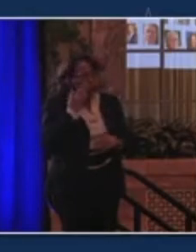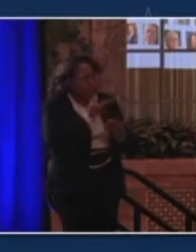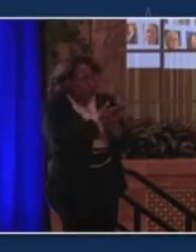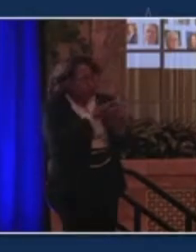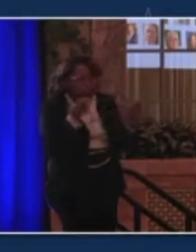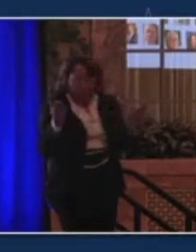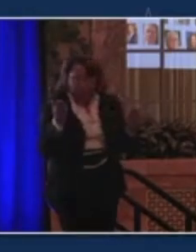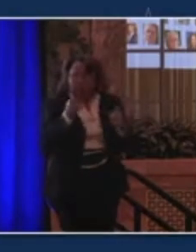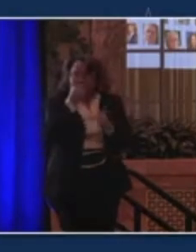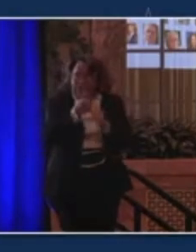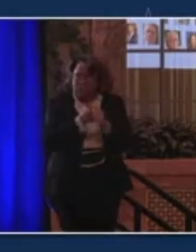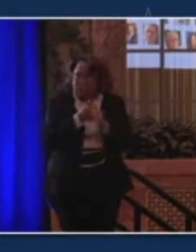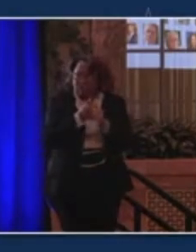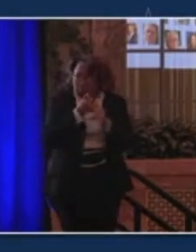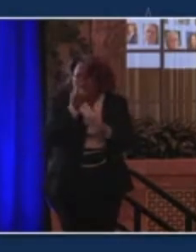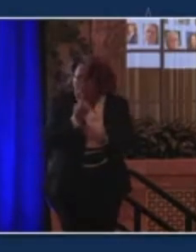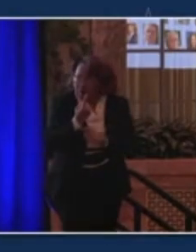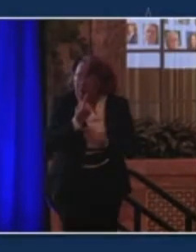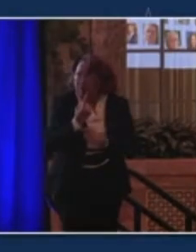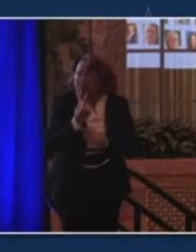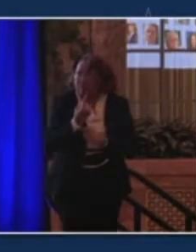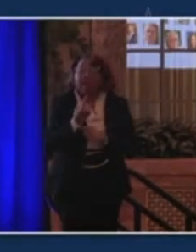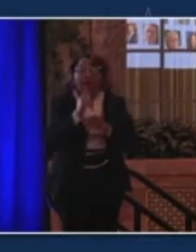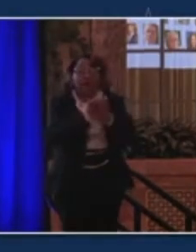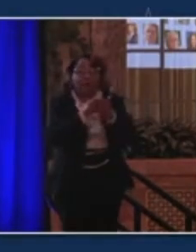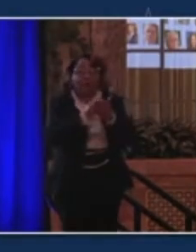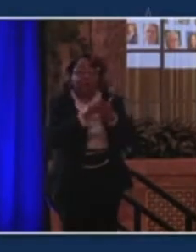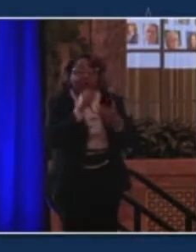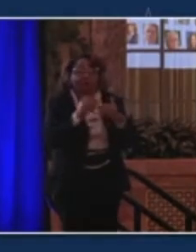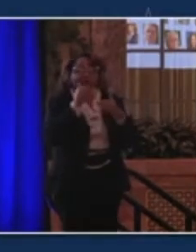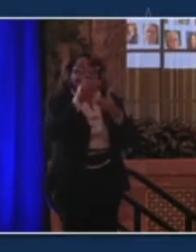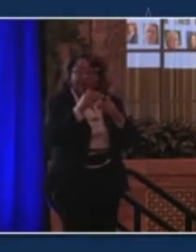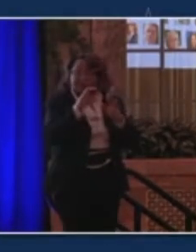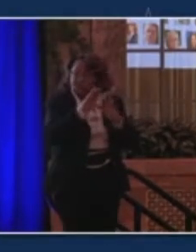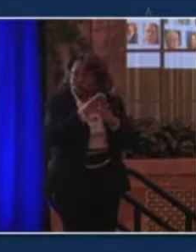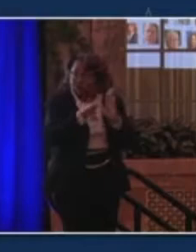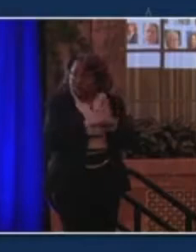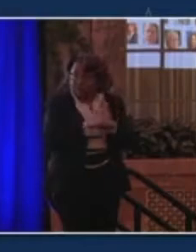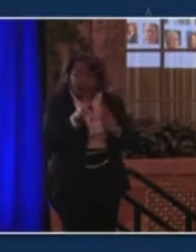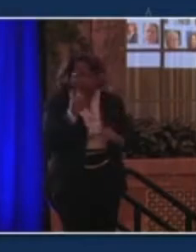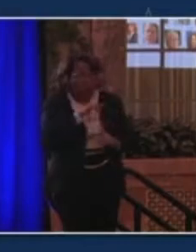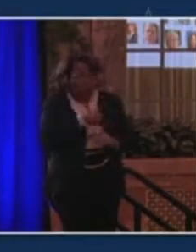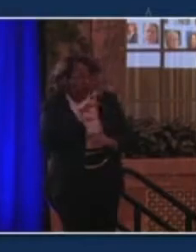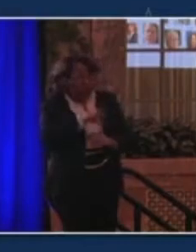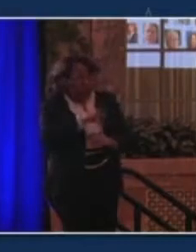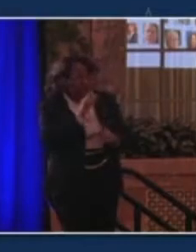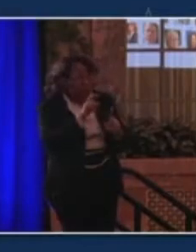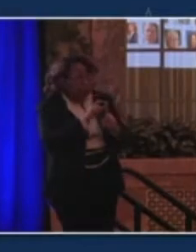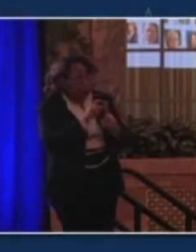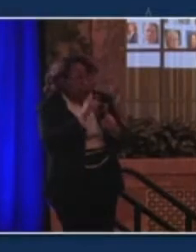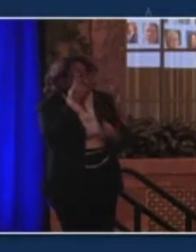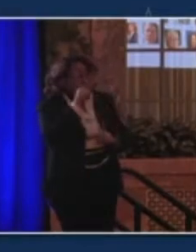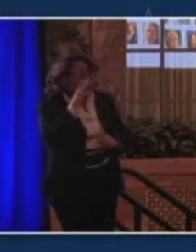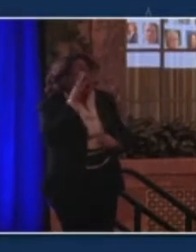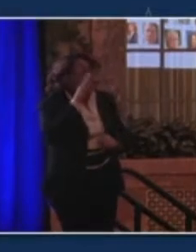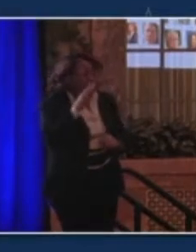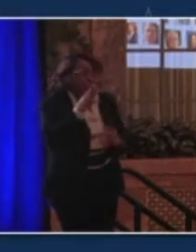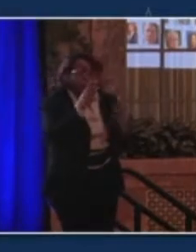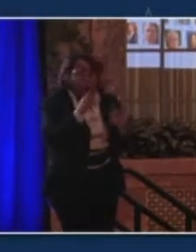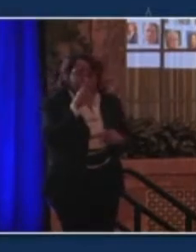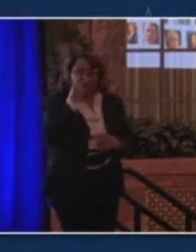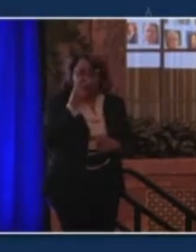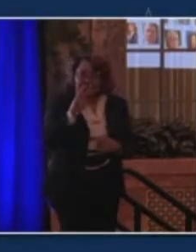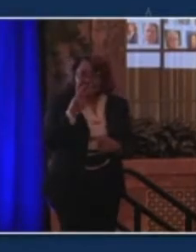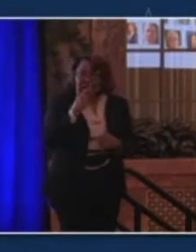every one of us, are writing the next chapter. We find the words for the future that we want to see when we discover the